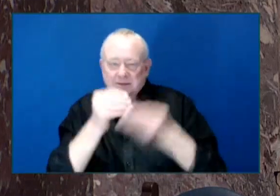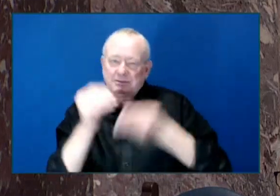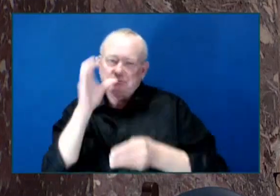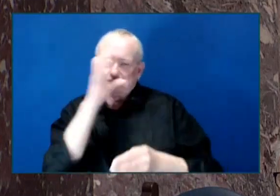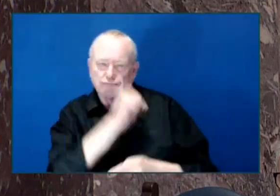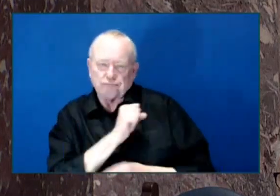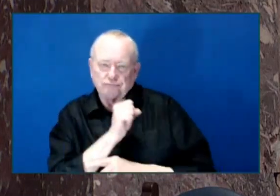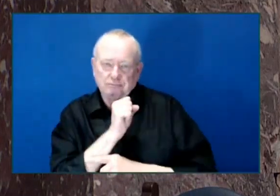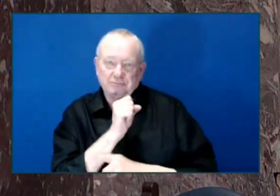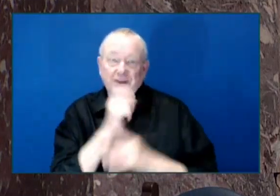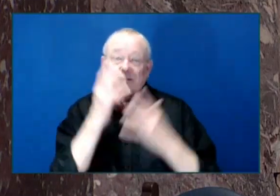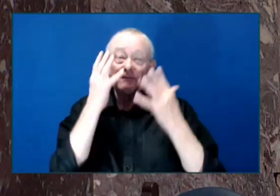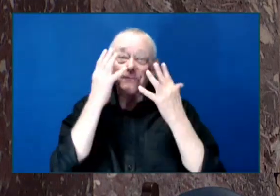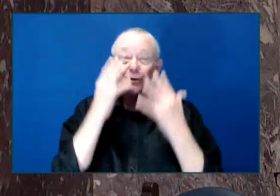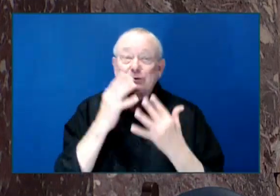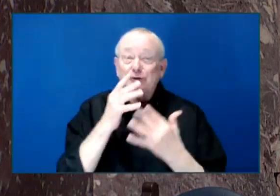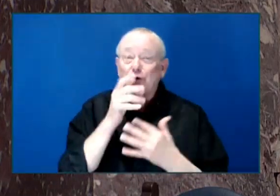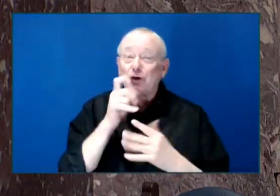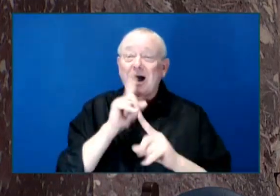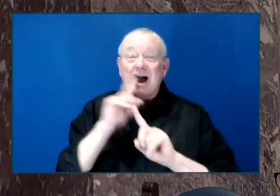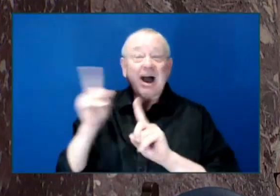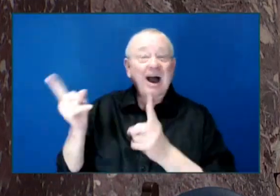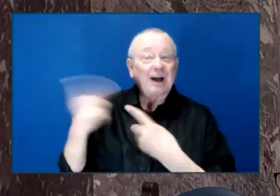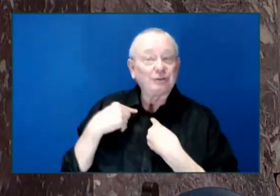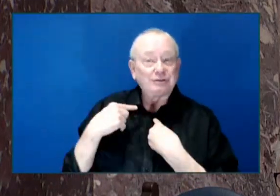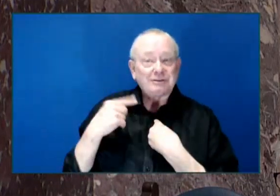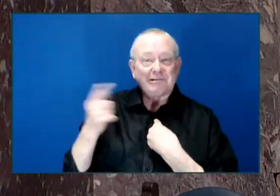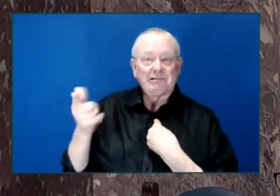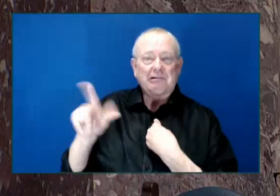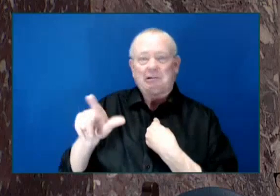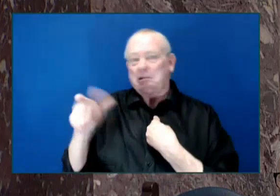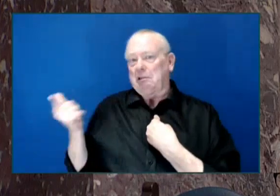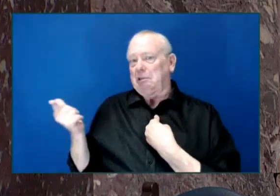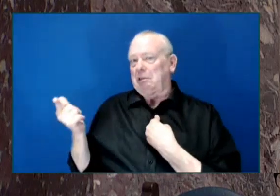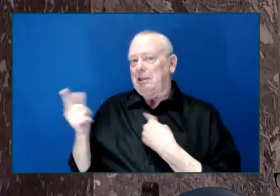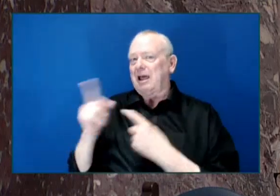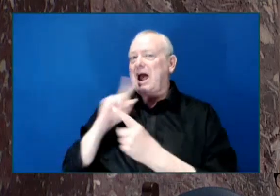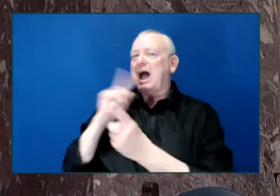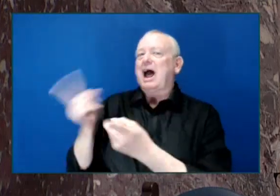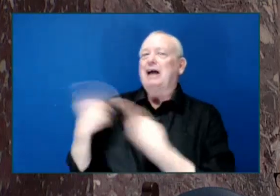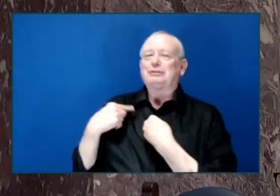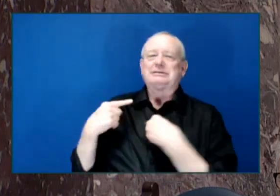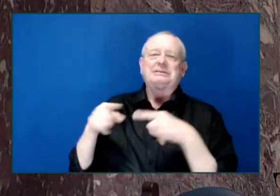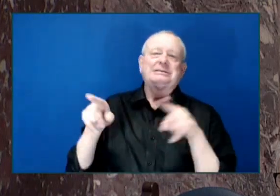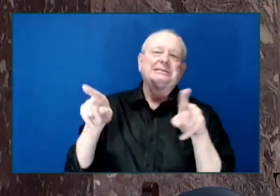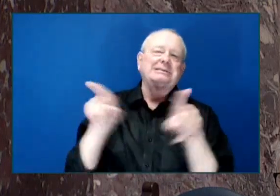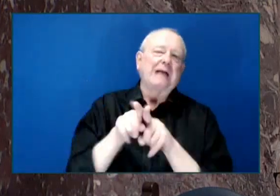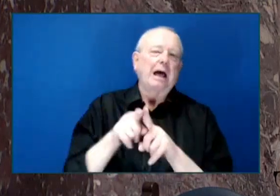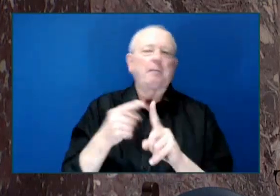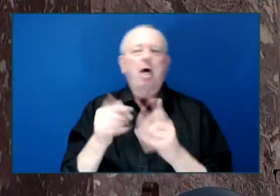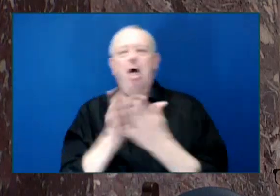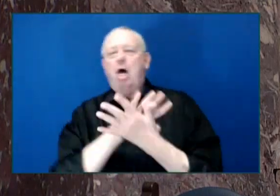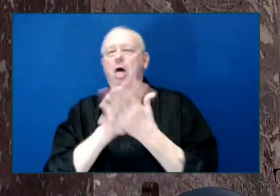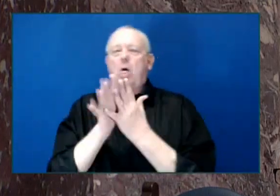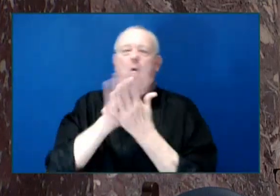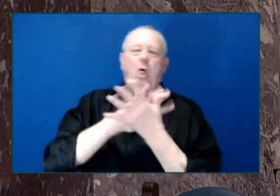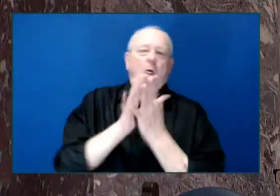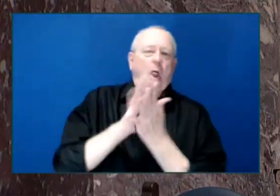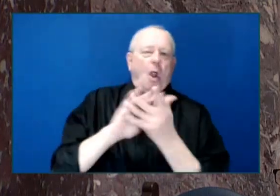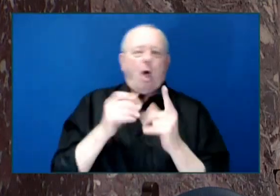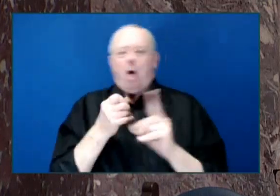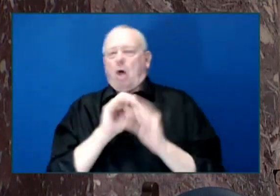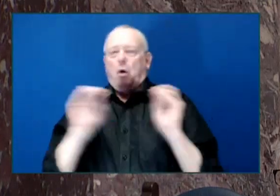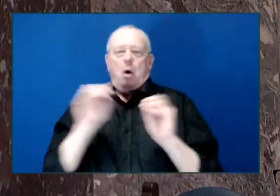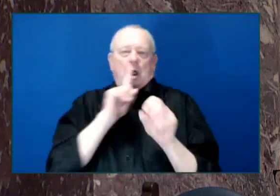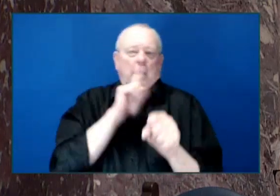and decided to deflect and use the same language again. No commitment. Convenient, given that the Housing Minister's